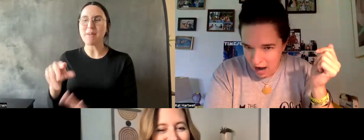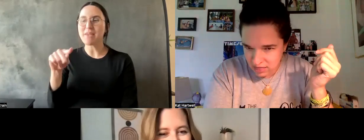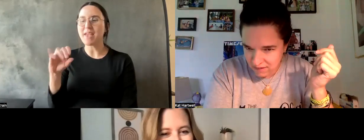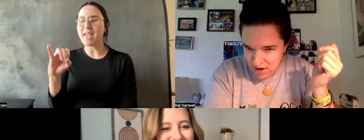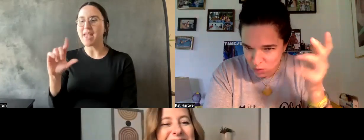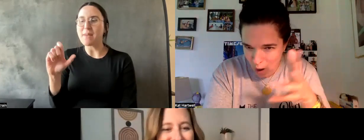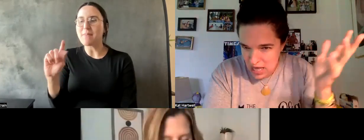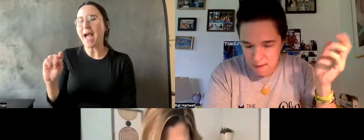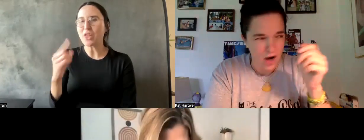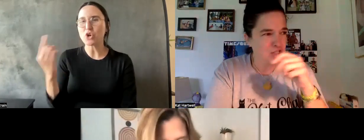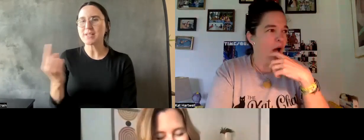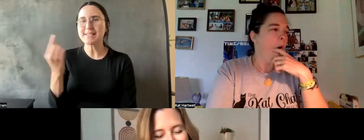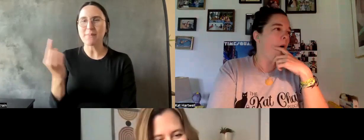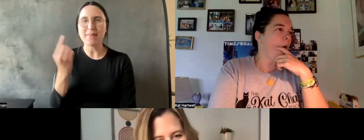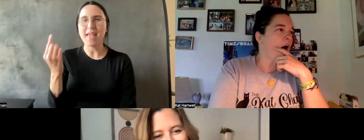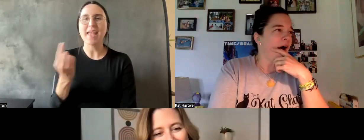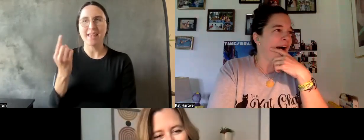boyfriend back, the fifth wedding month.